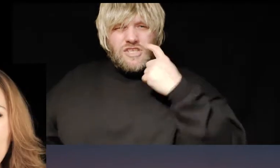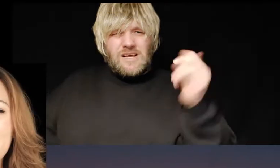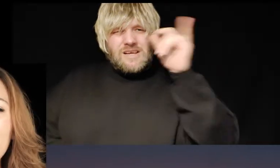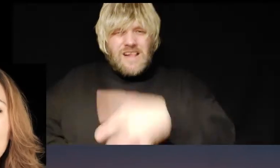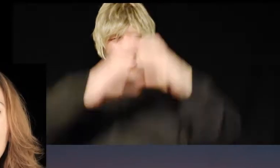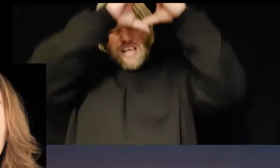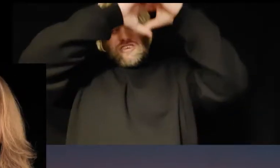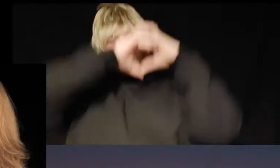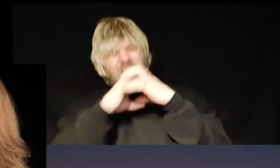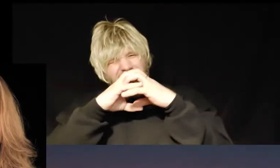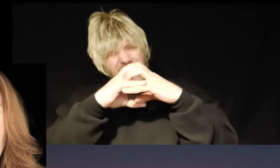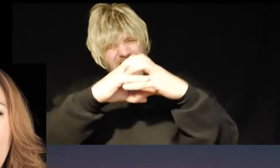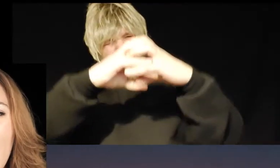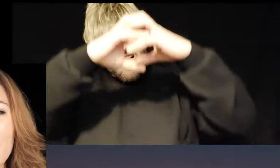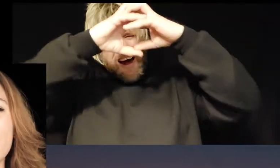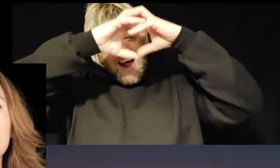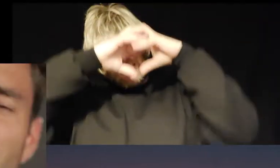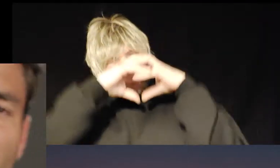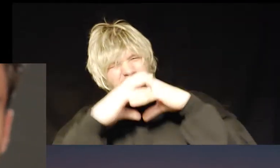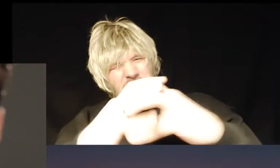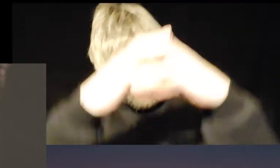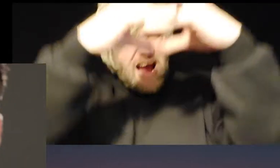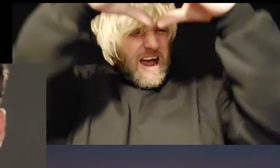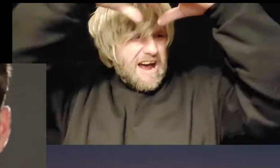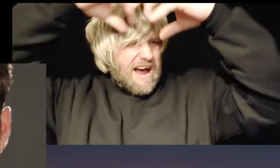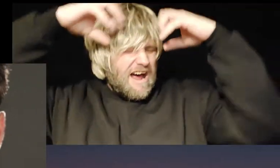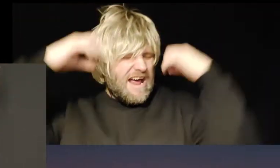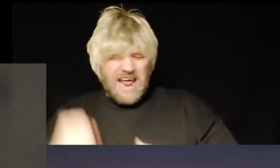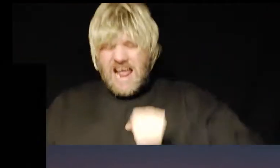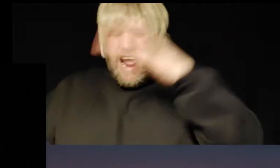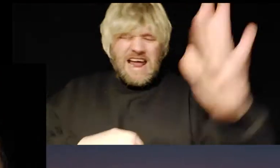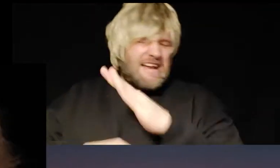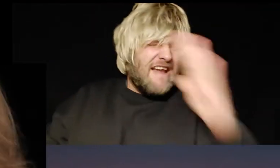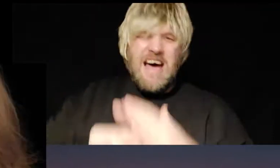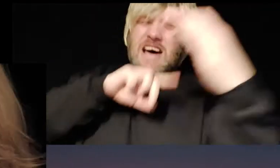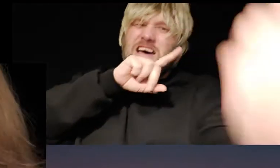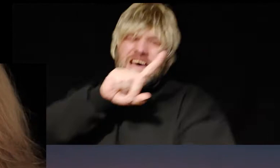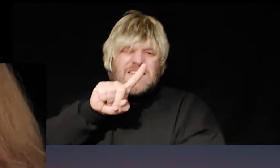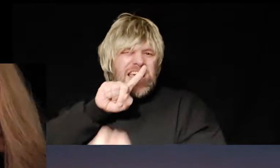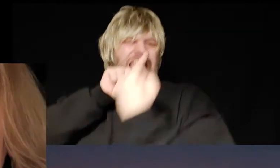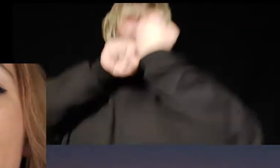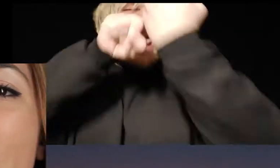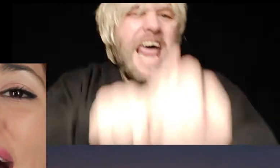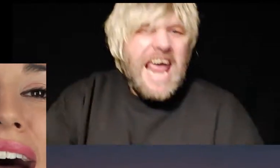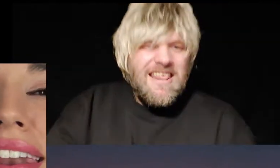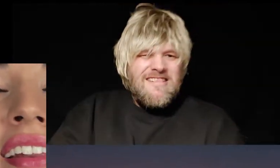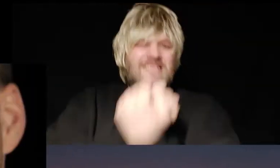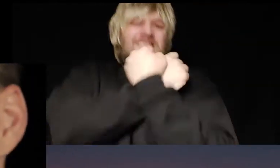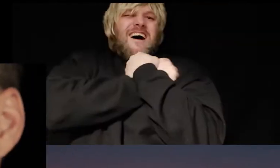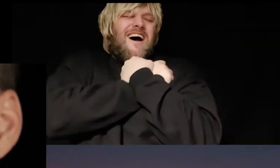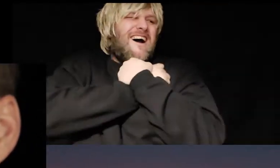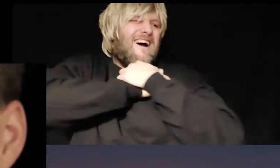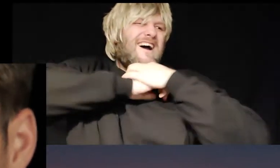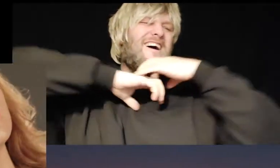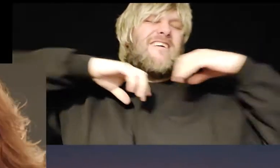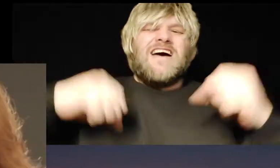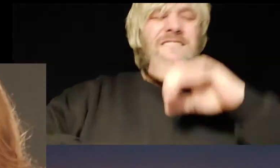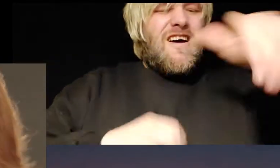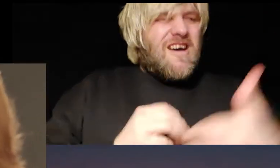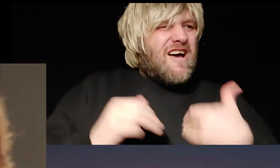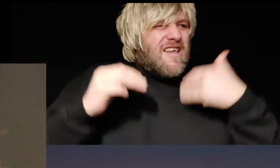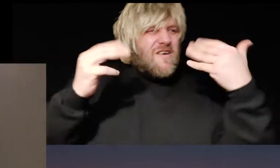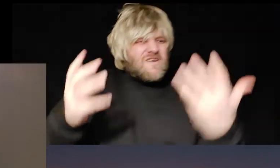I came in like a wrecking ball, I never hit so hard in love